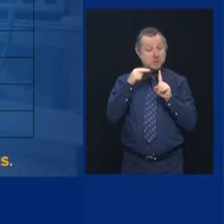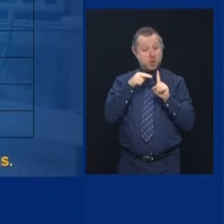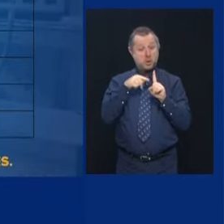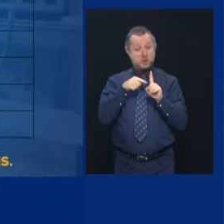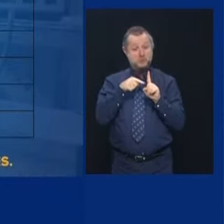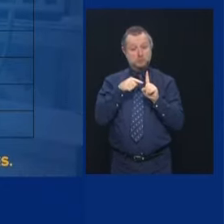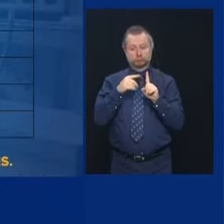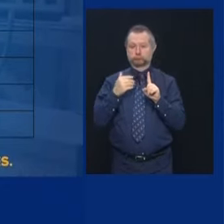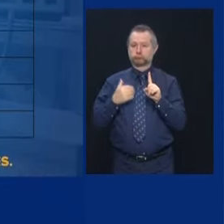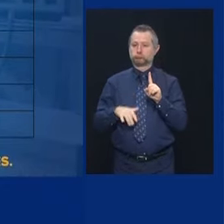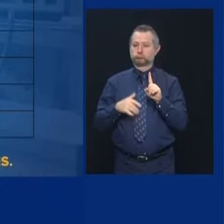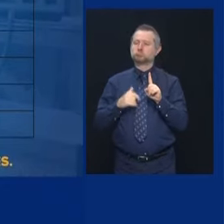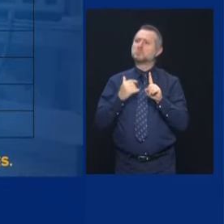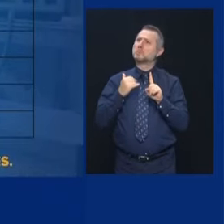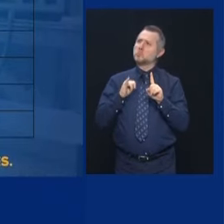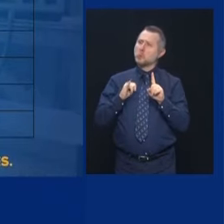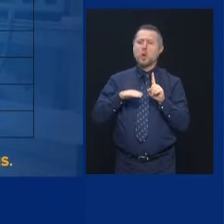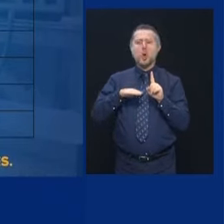low infection rate.